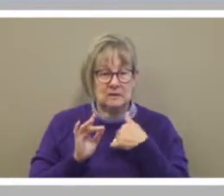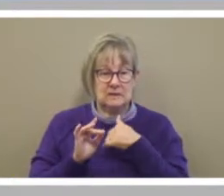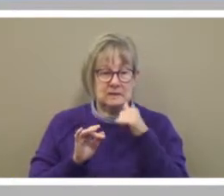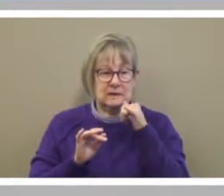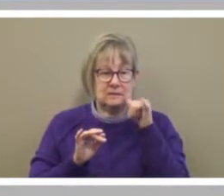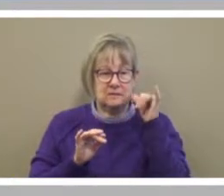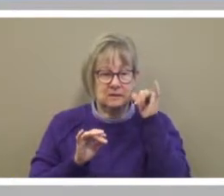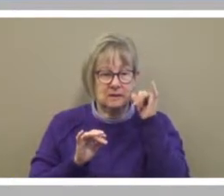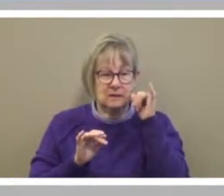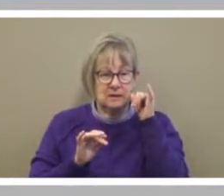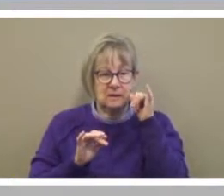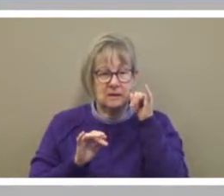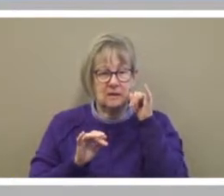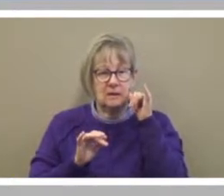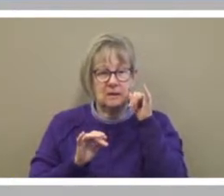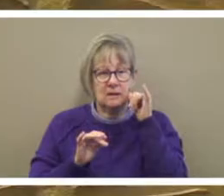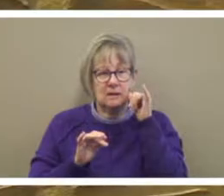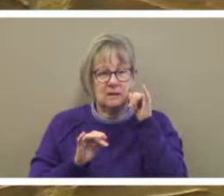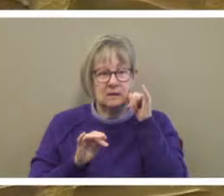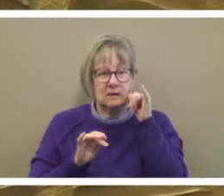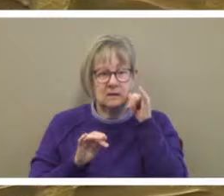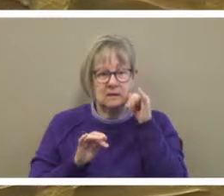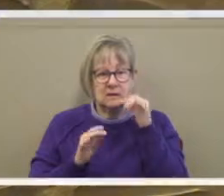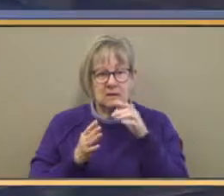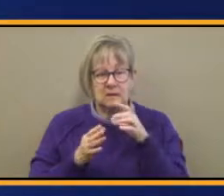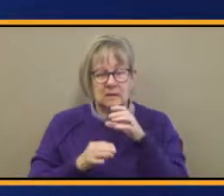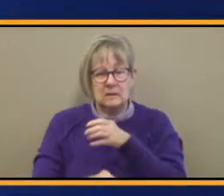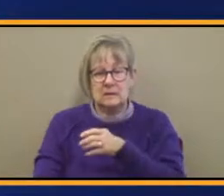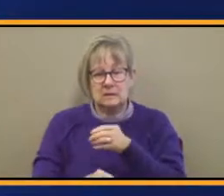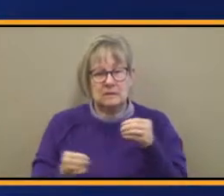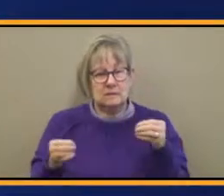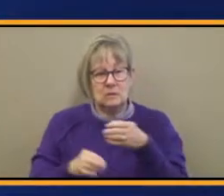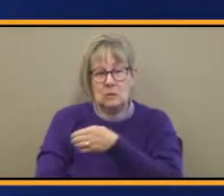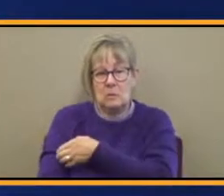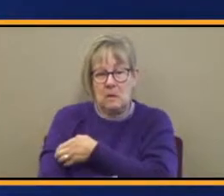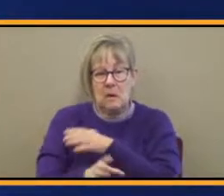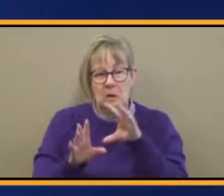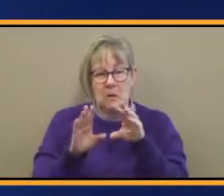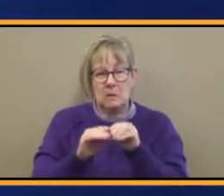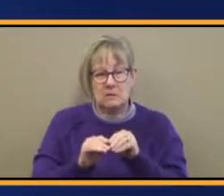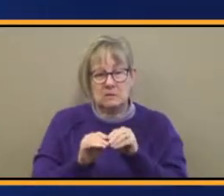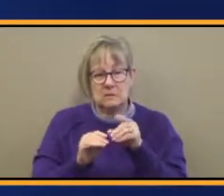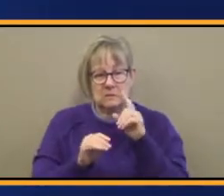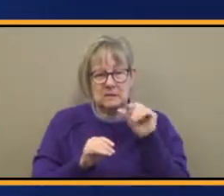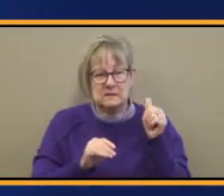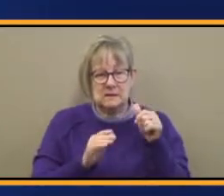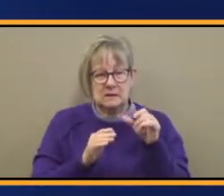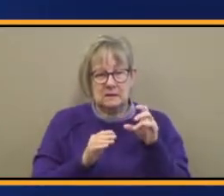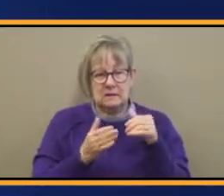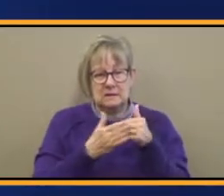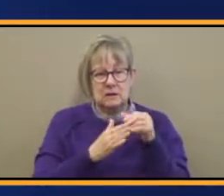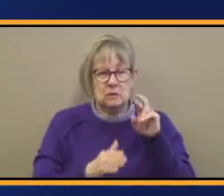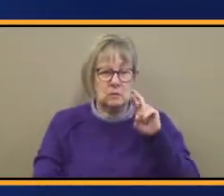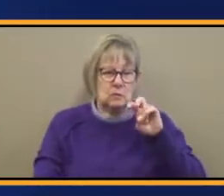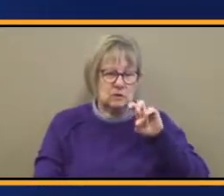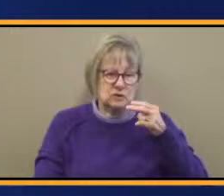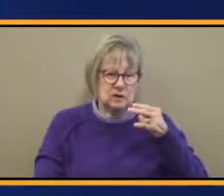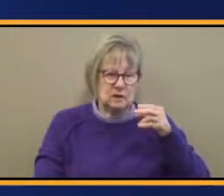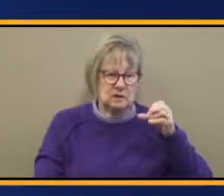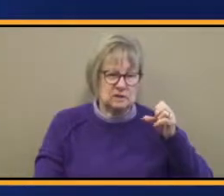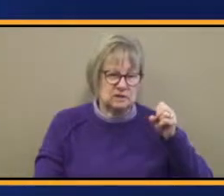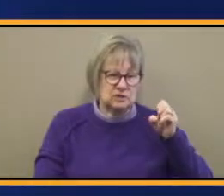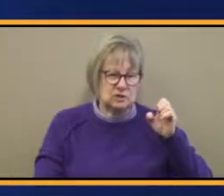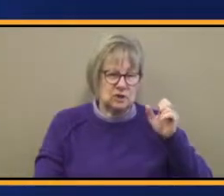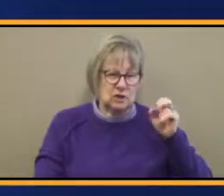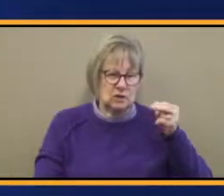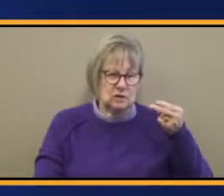know there was one power outage that I'm aware of at the 10700 block of Rushing near Rushing and Sean Haggerty. You